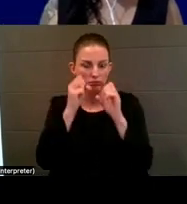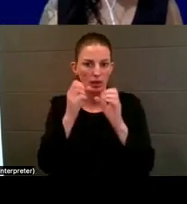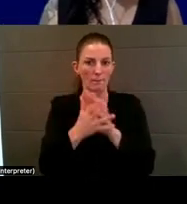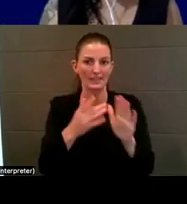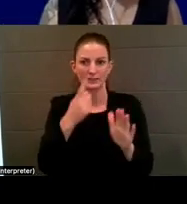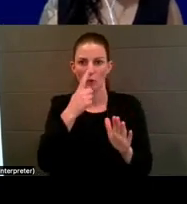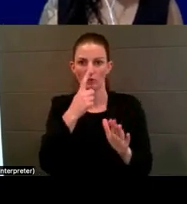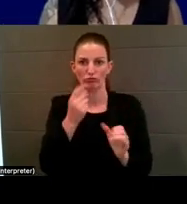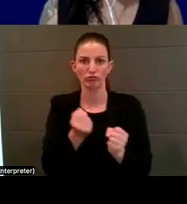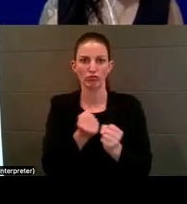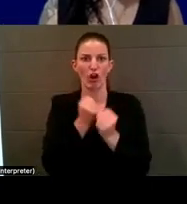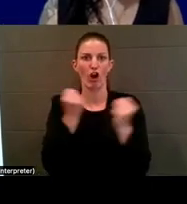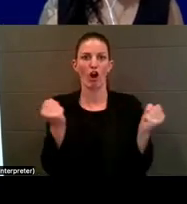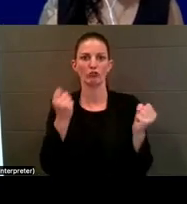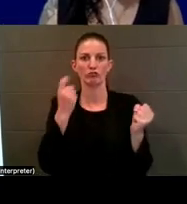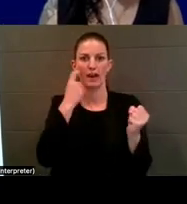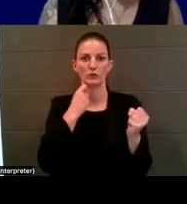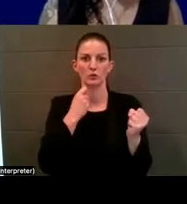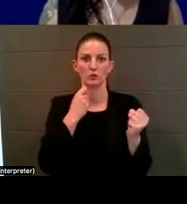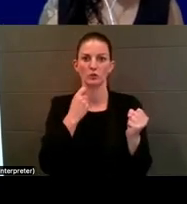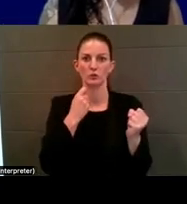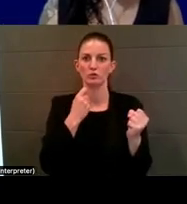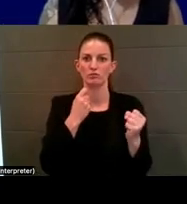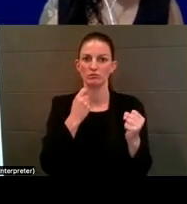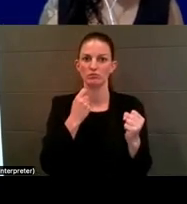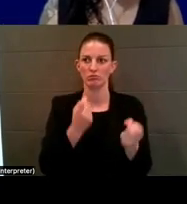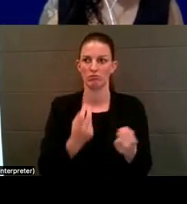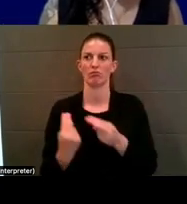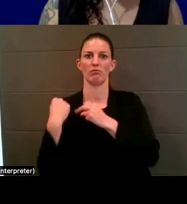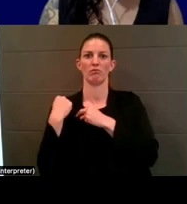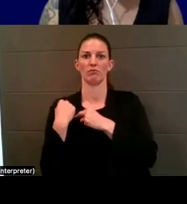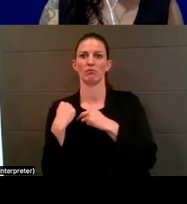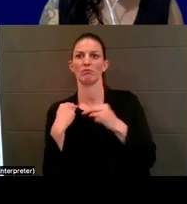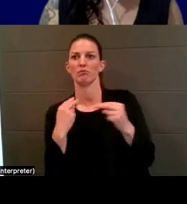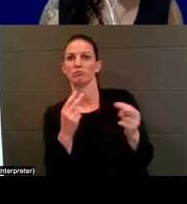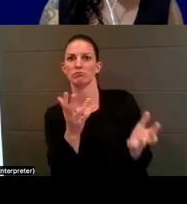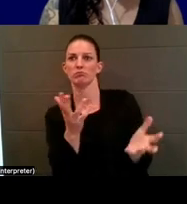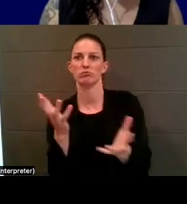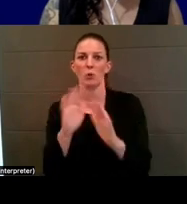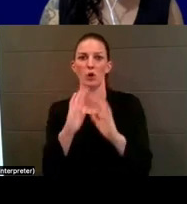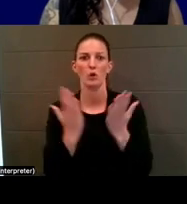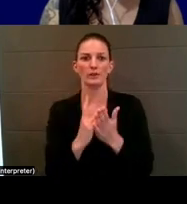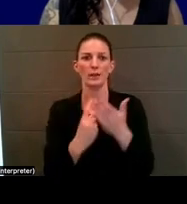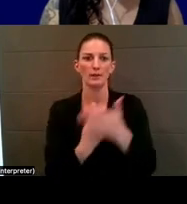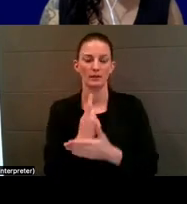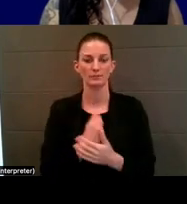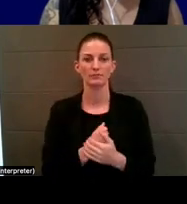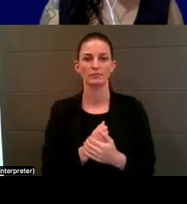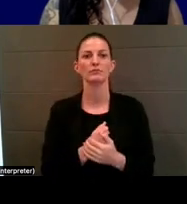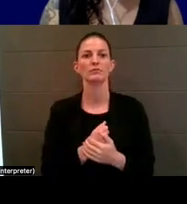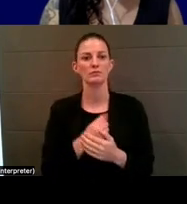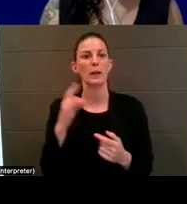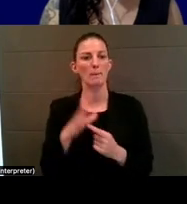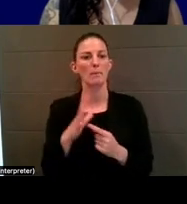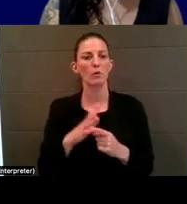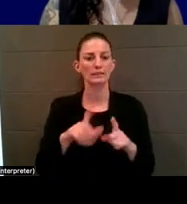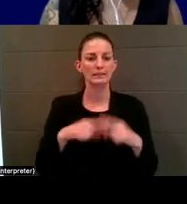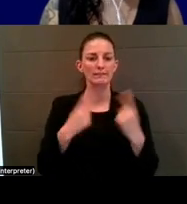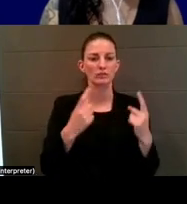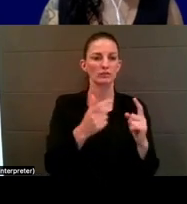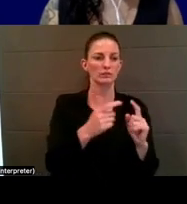too. These children and their families will need a range of supports from a team of different specialists and